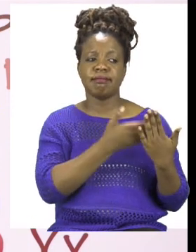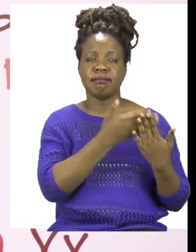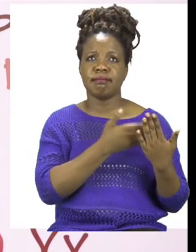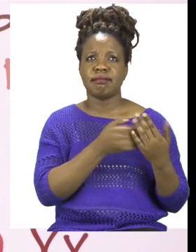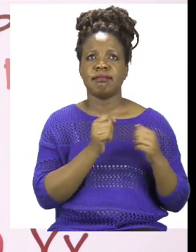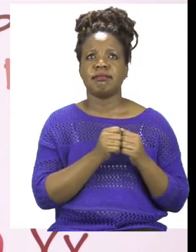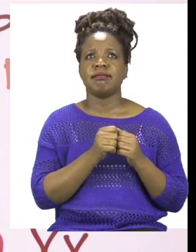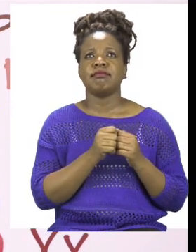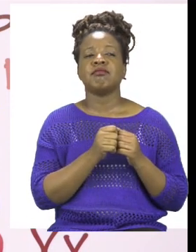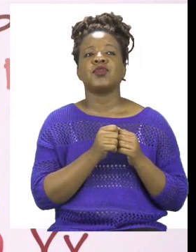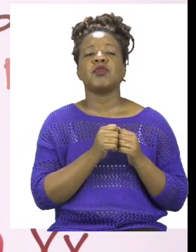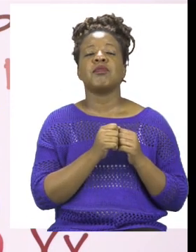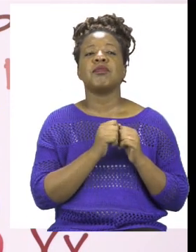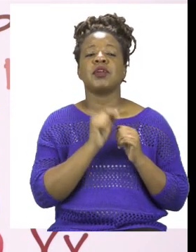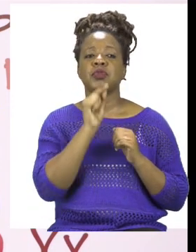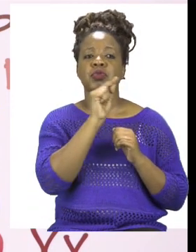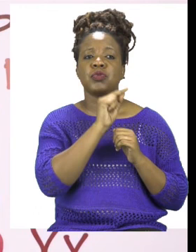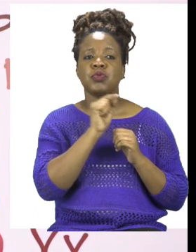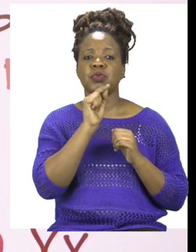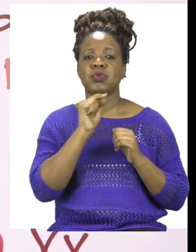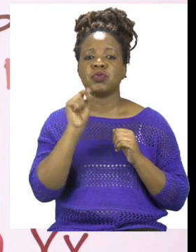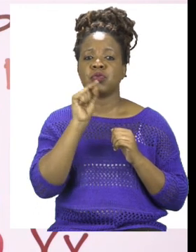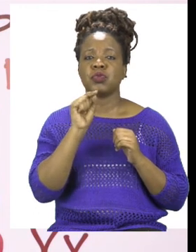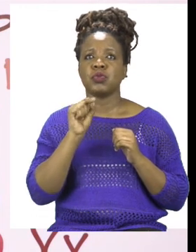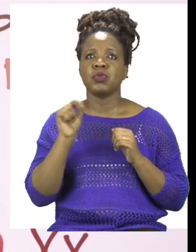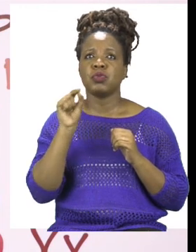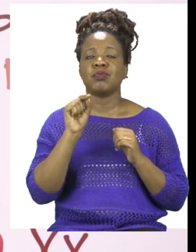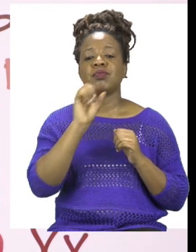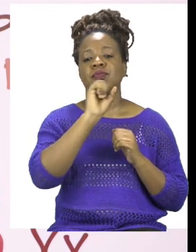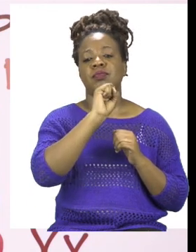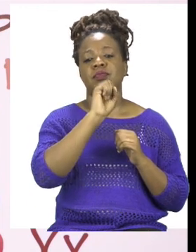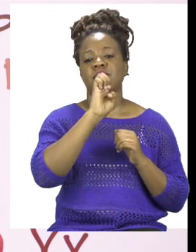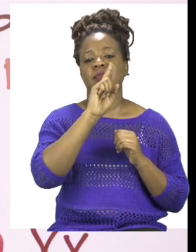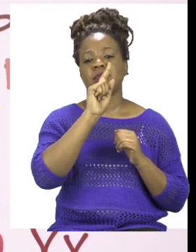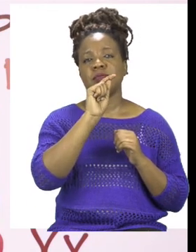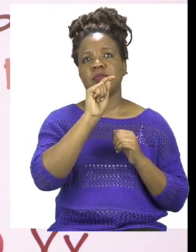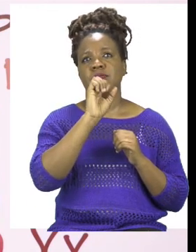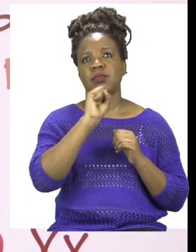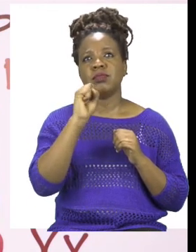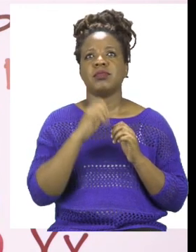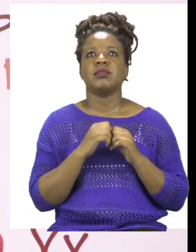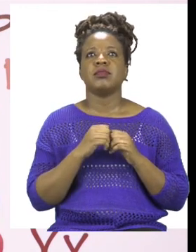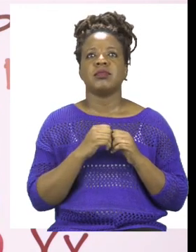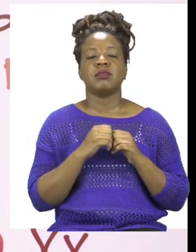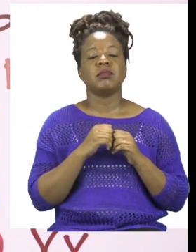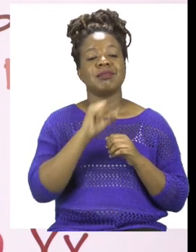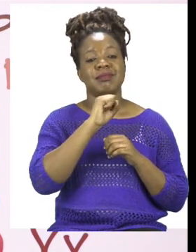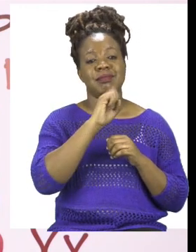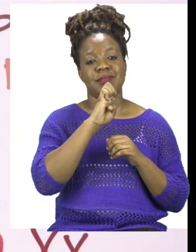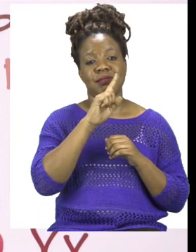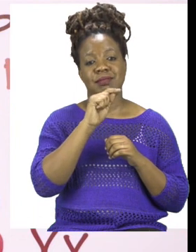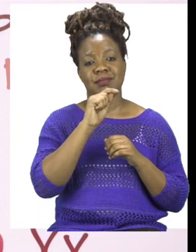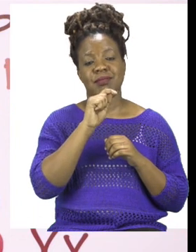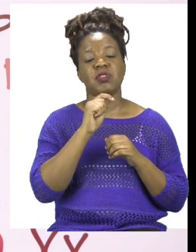draw sets. Now, sets can help you solve both the one that's missing in the beginning and the one that's missing at the end.